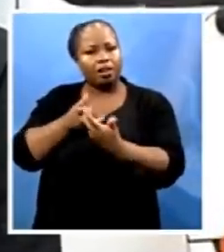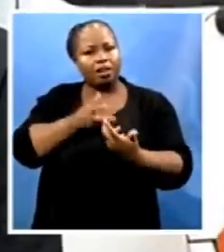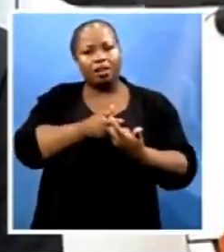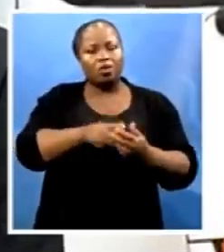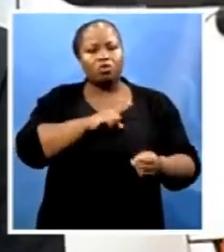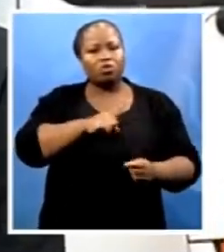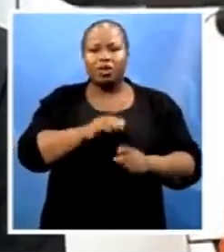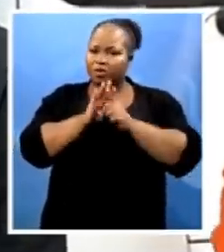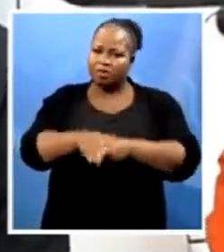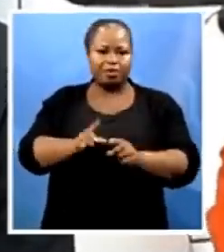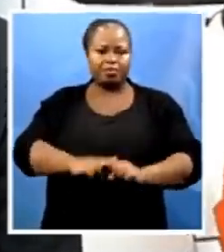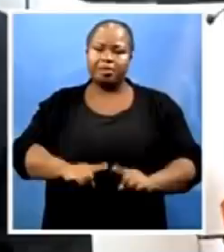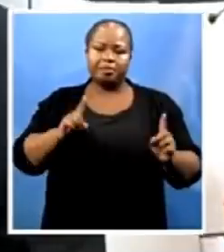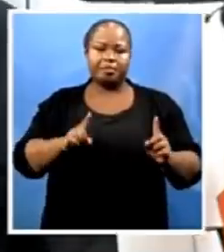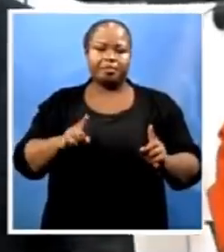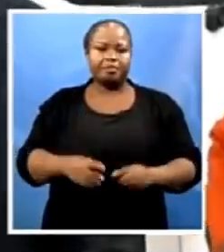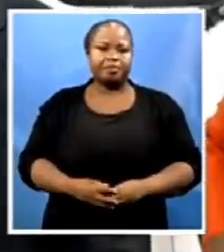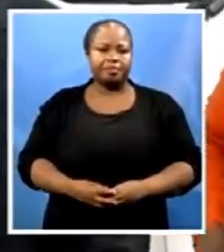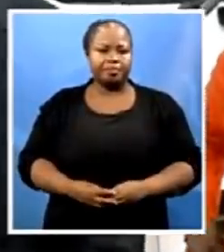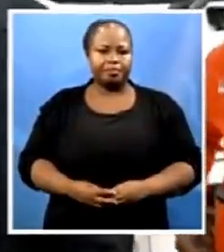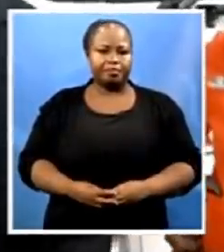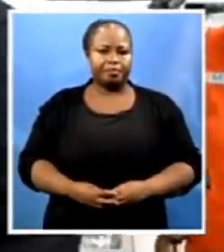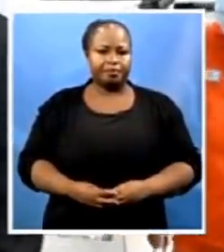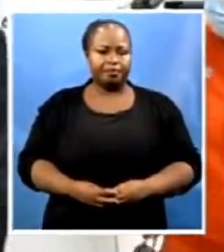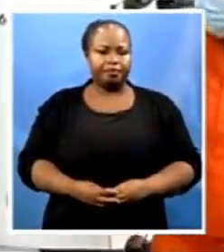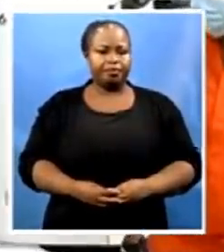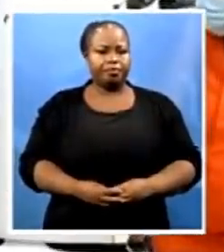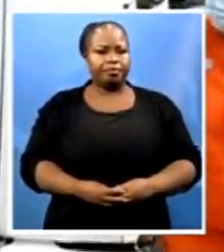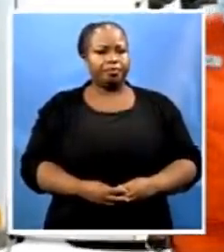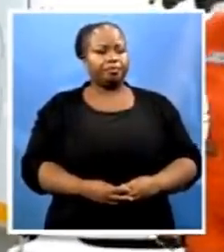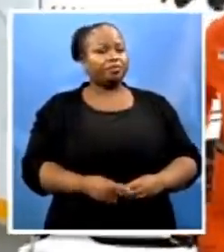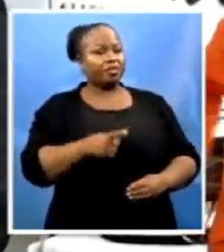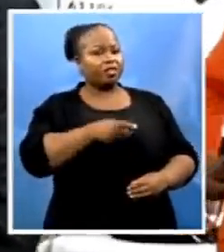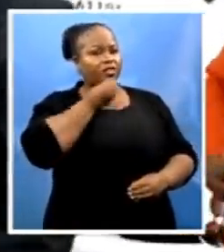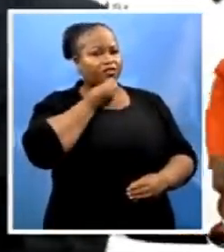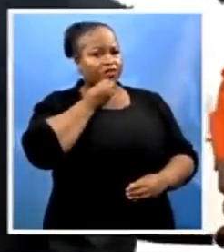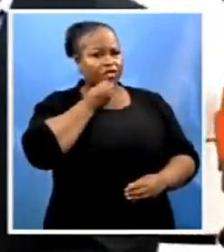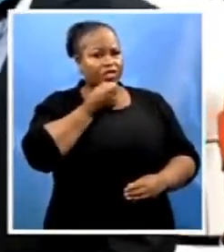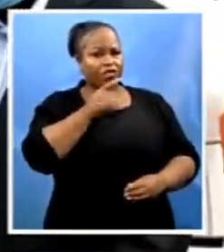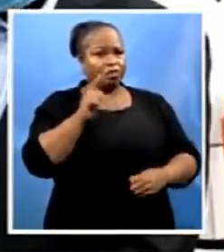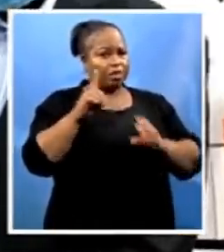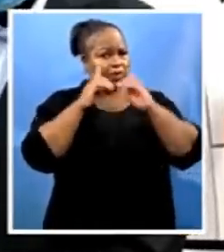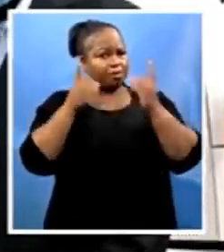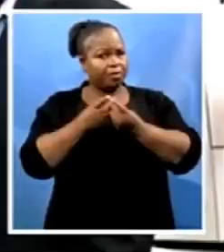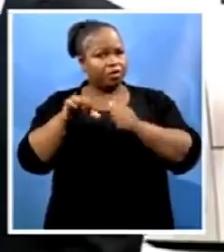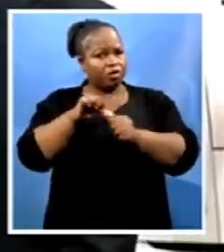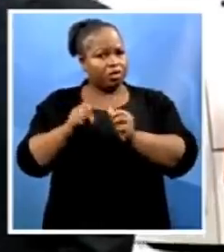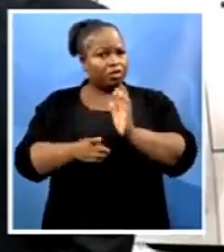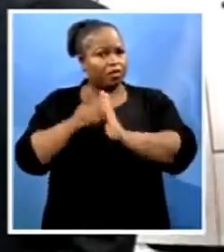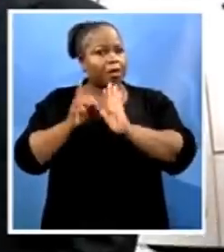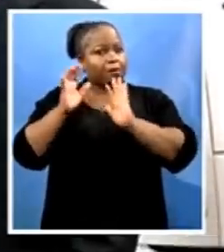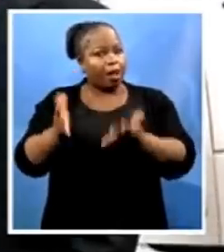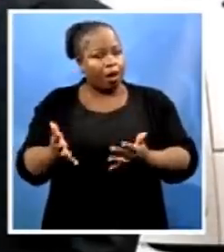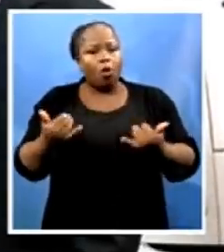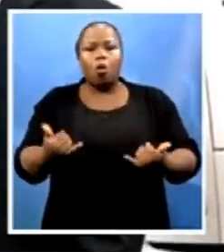families and so on and so on. So is this food solely from the Department of Social Development, or there are other businesses that are